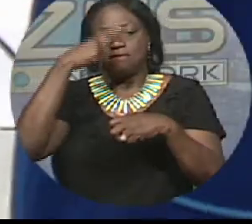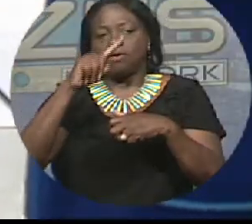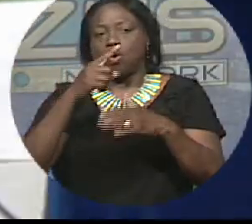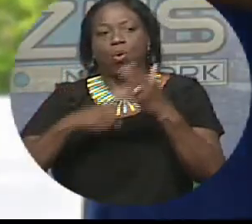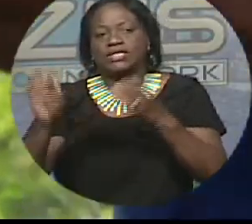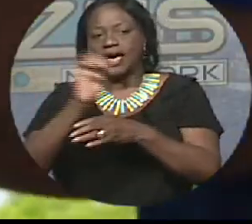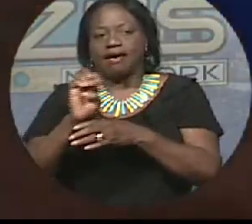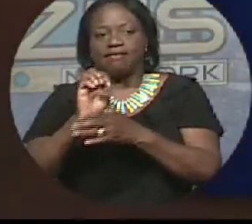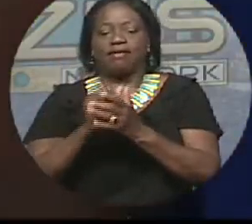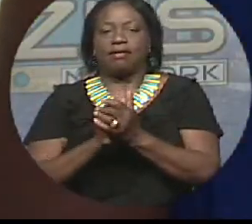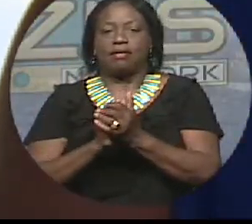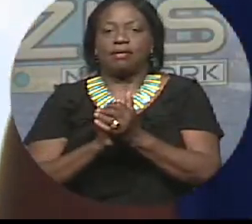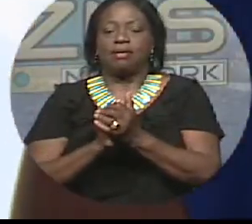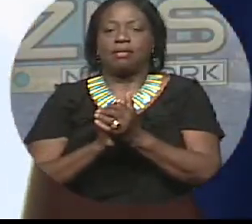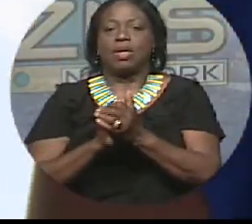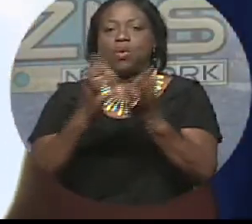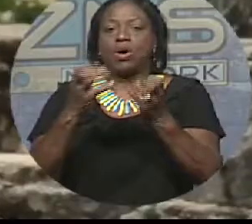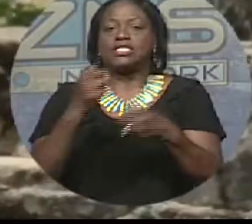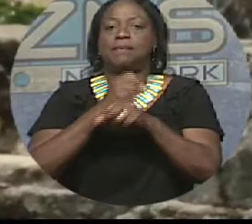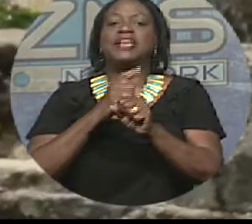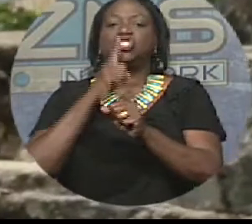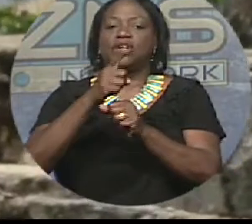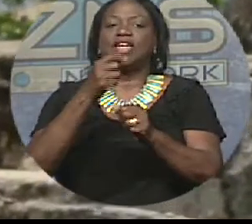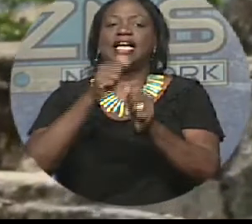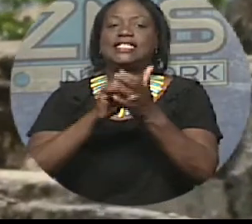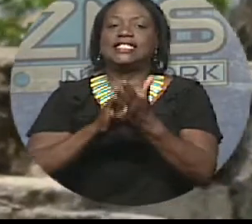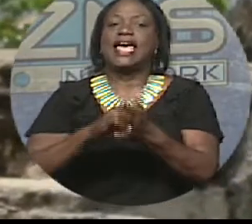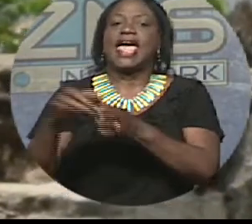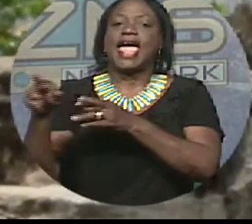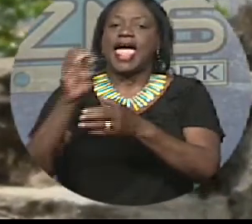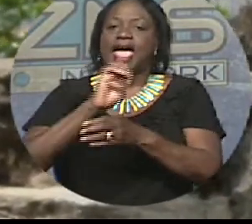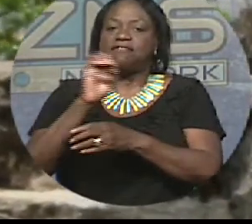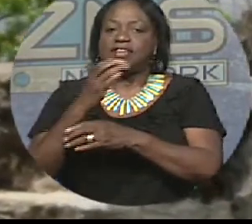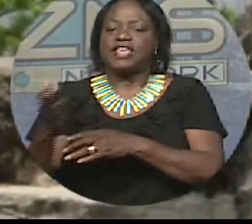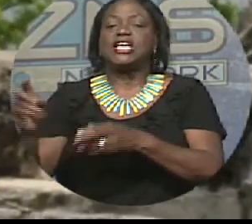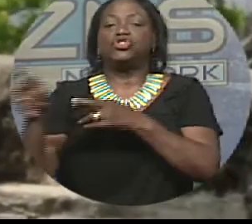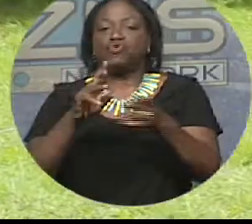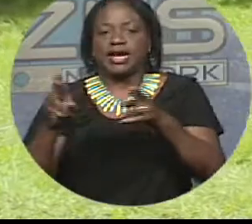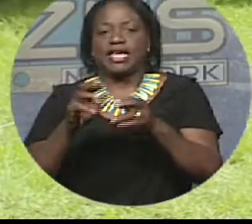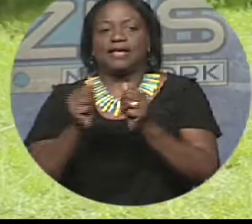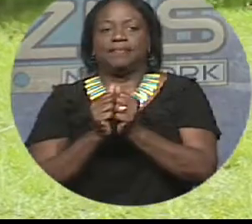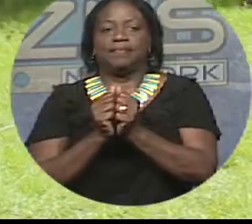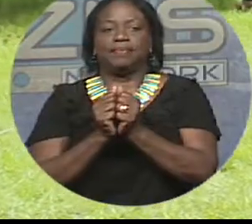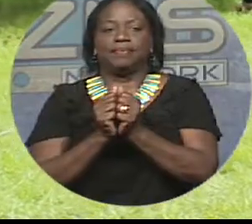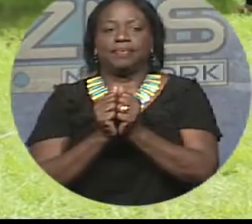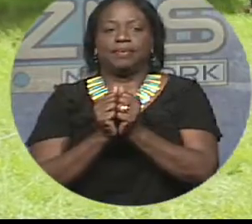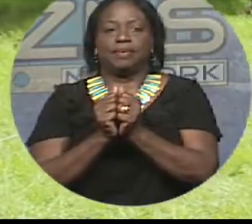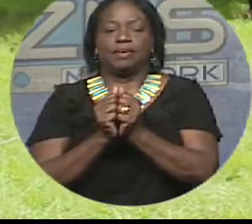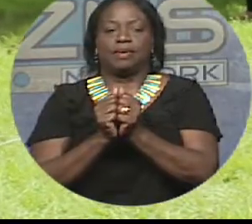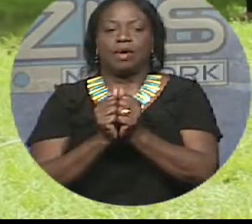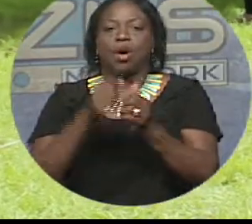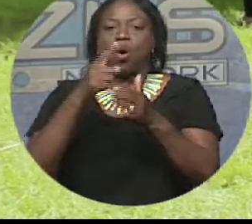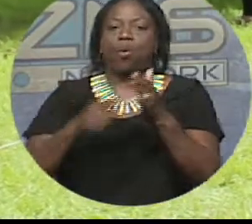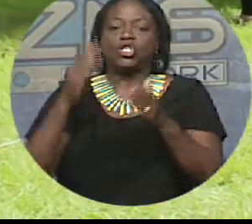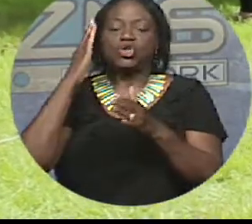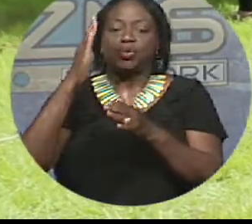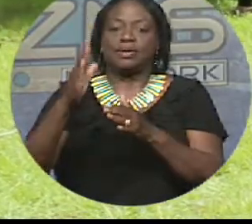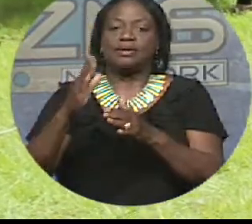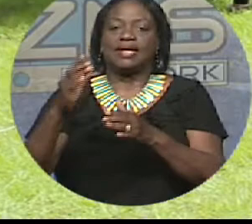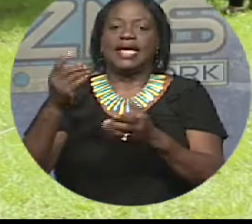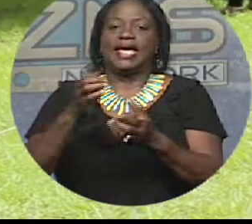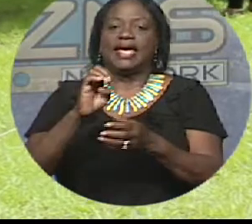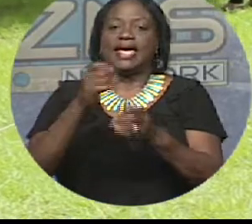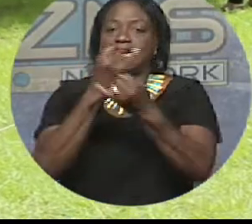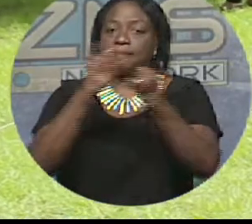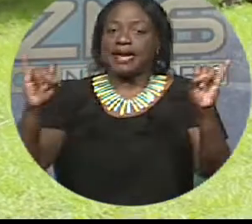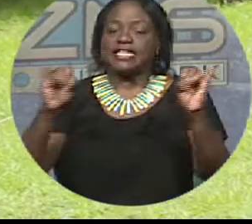whatever. We have to just make sure everything in right shape and preparation so they could use it and have everything together. And what would an Independence celebration out here at